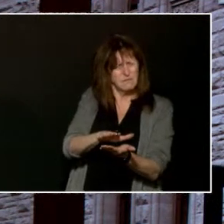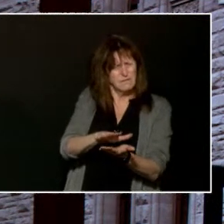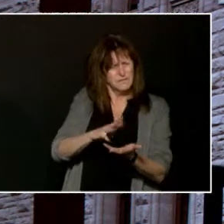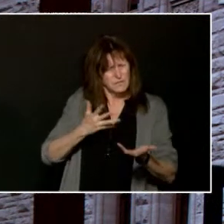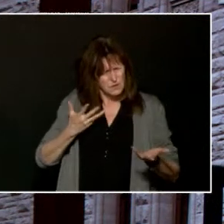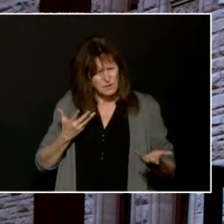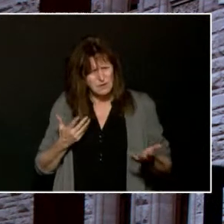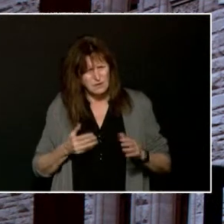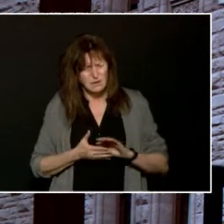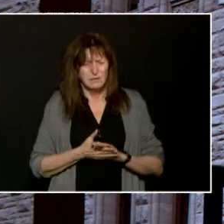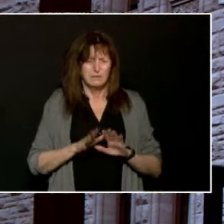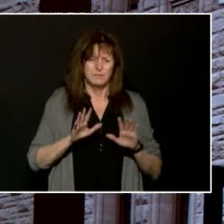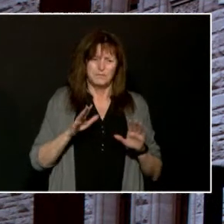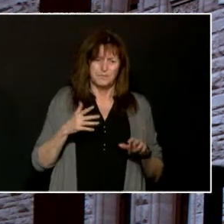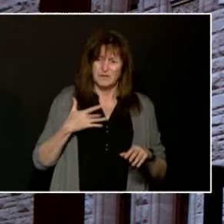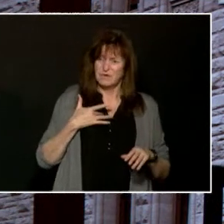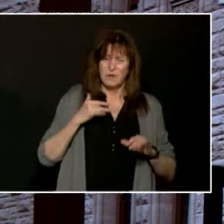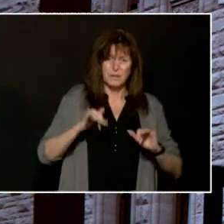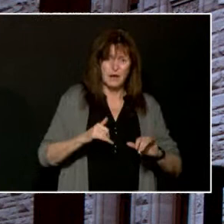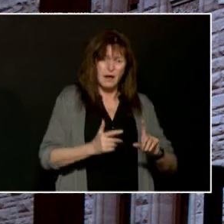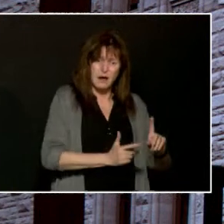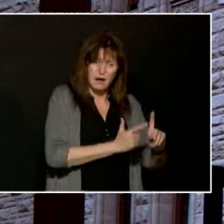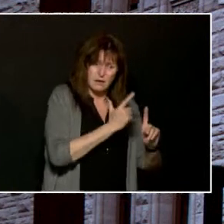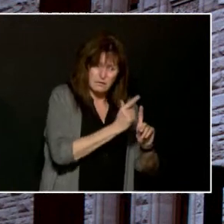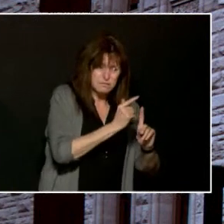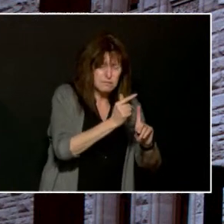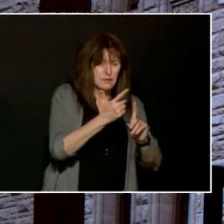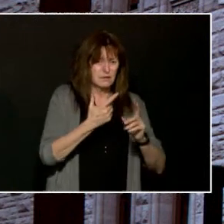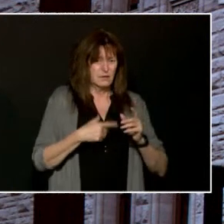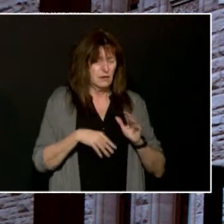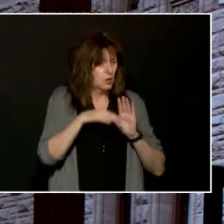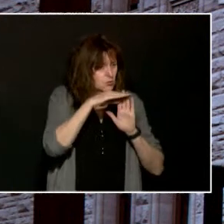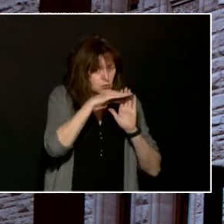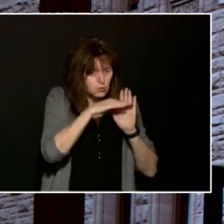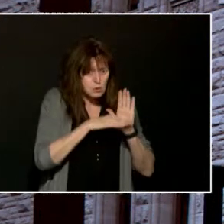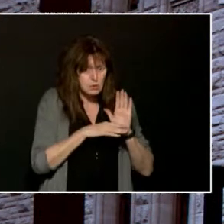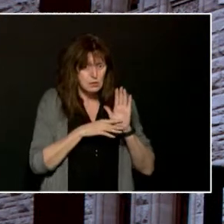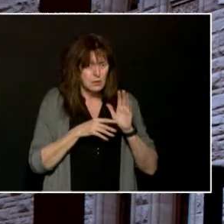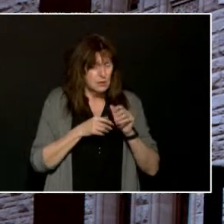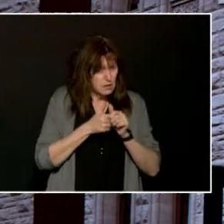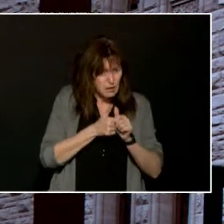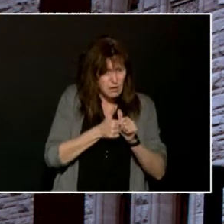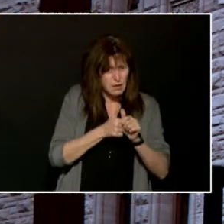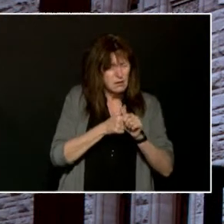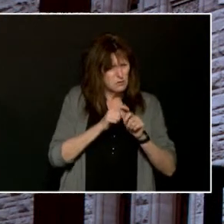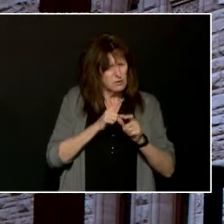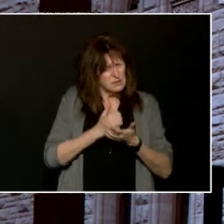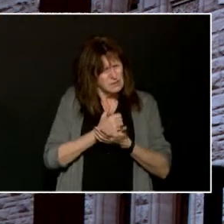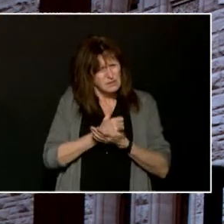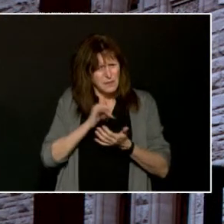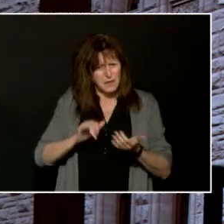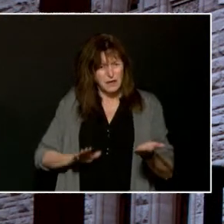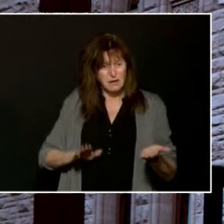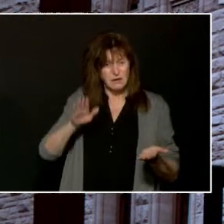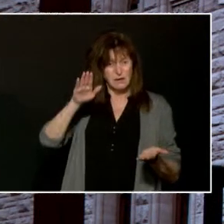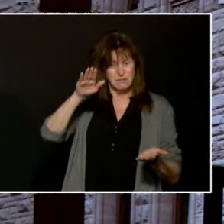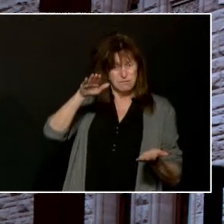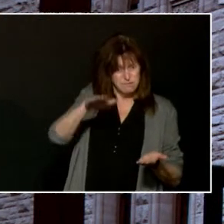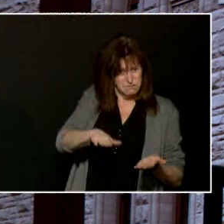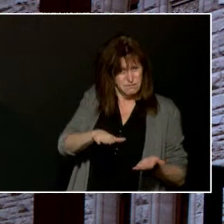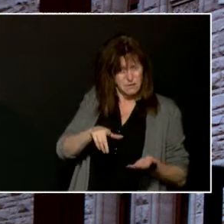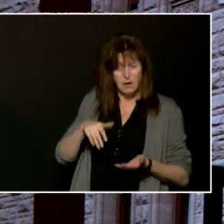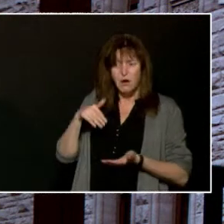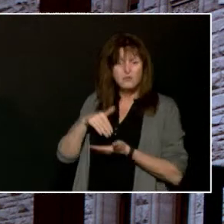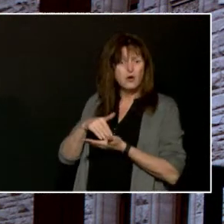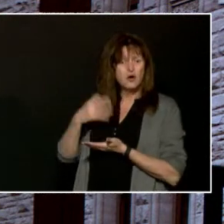feel that with the vaccination and measures, we should be able to move on this. While Dr. Brown has pointed out that the amount is less than the second wave,